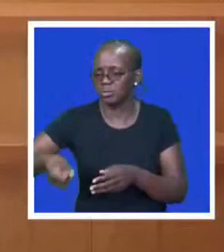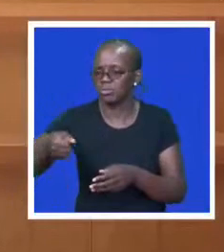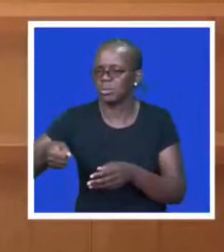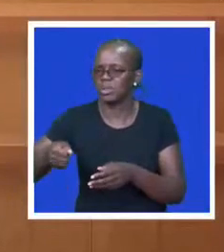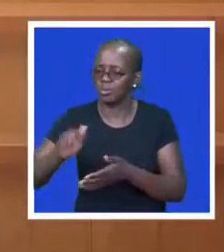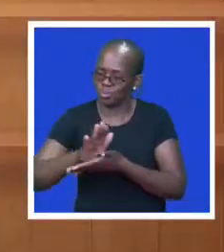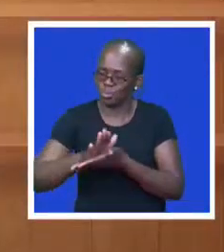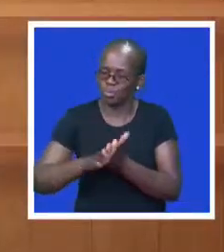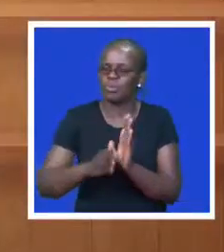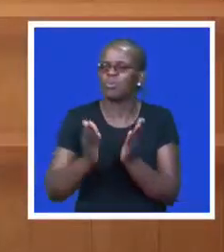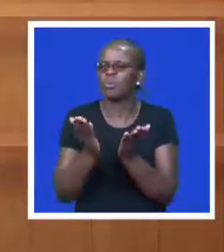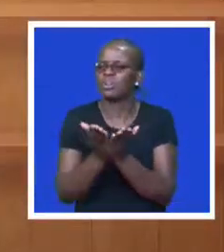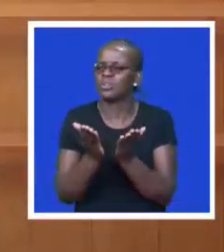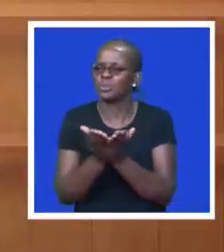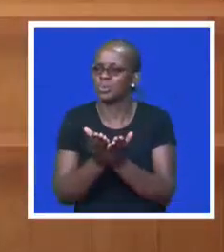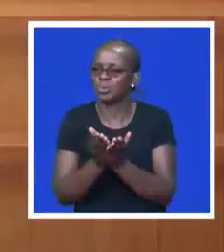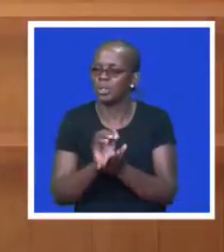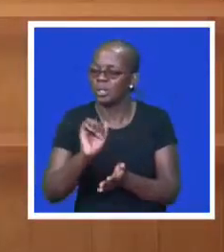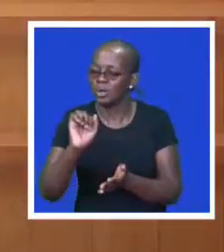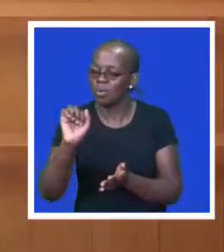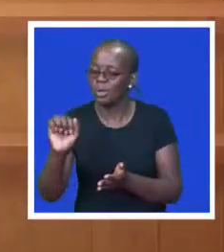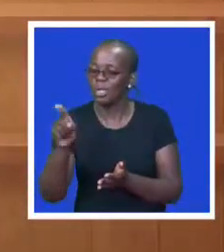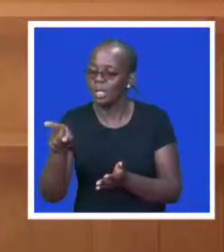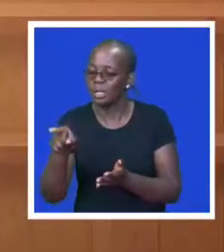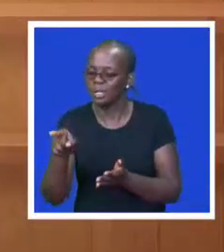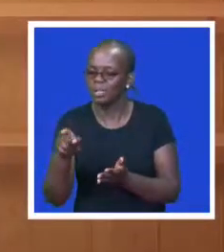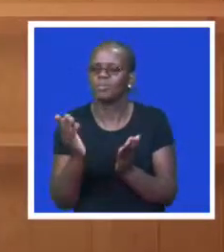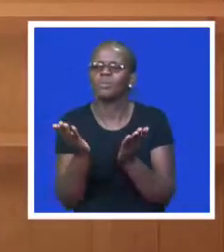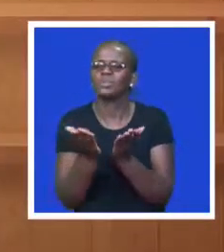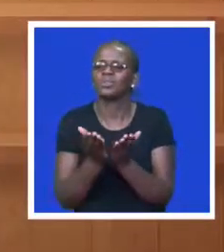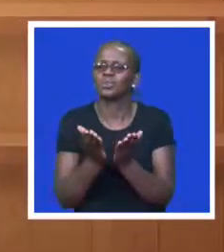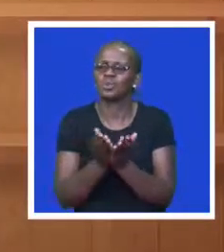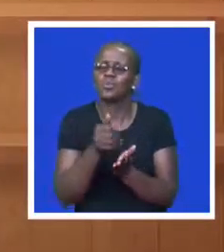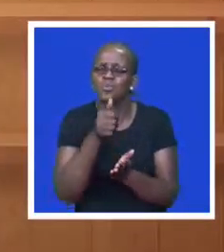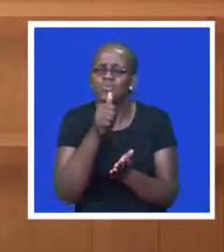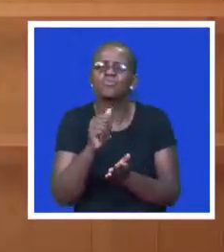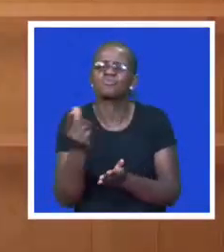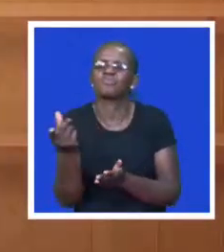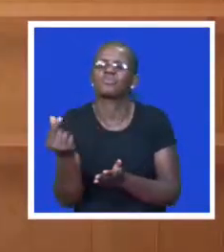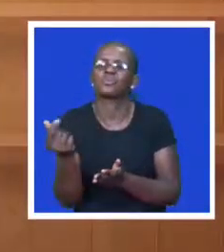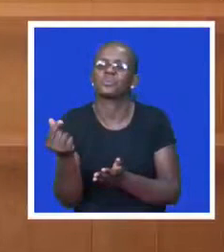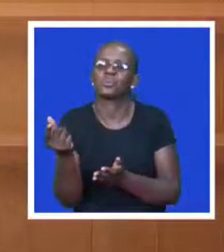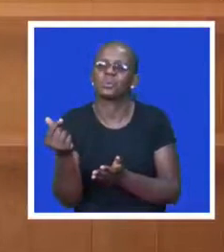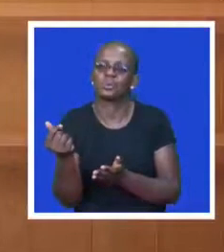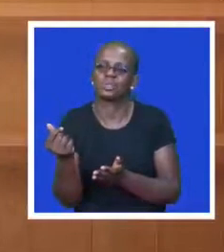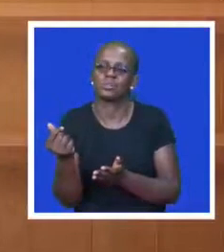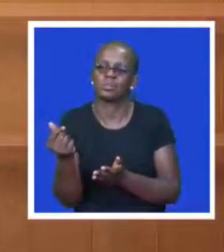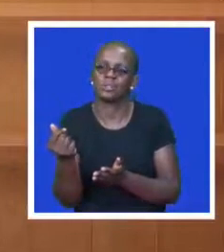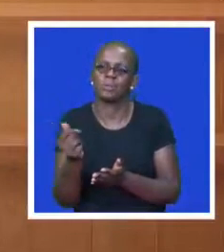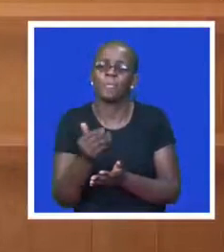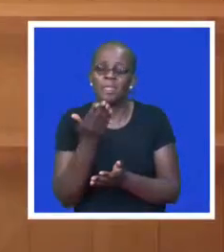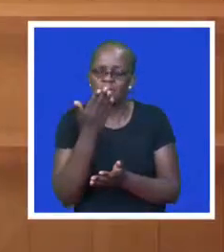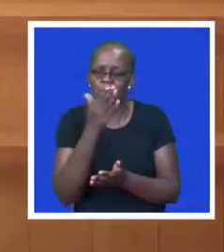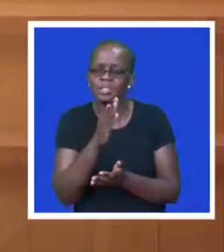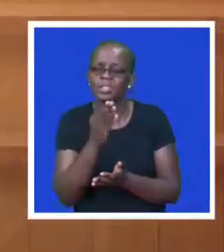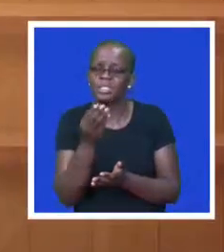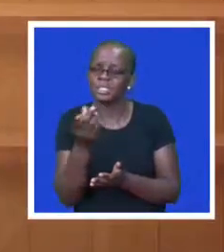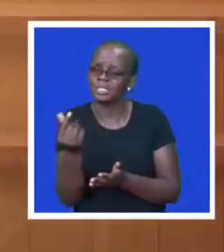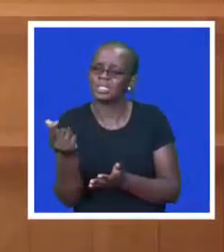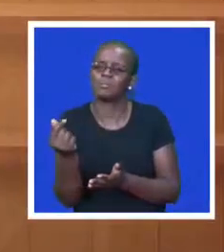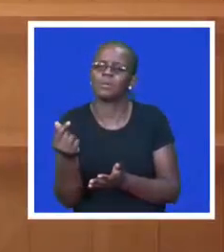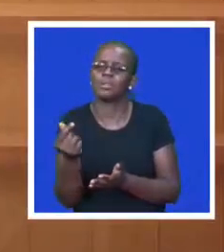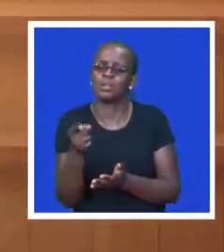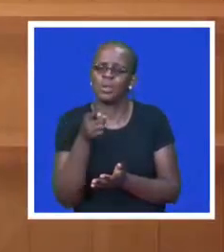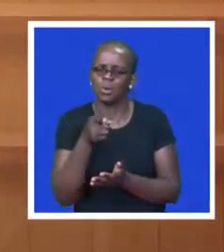that? While you're at school, you will probably use the money, but then afterwards you're going to feel guilty about it. What happens